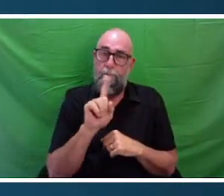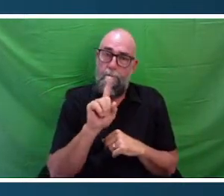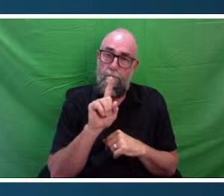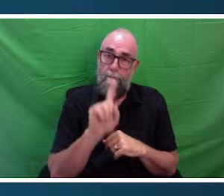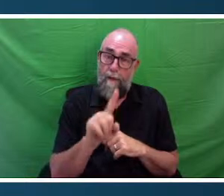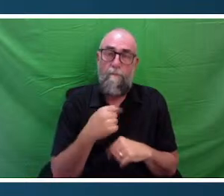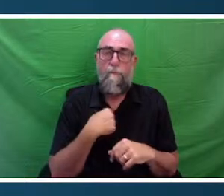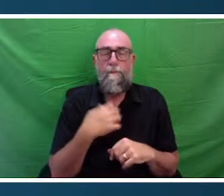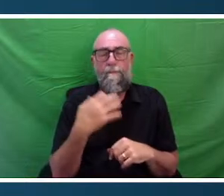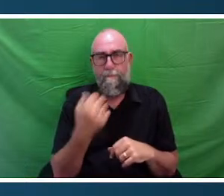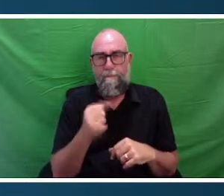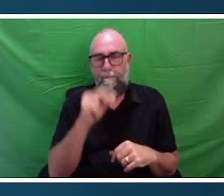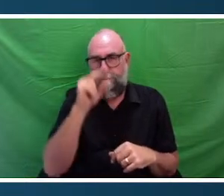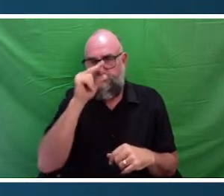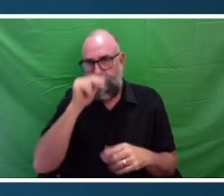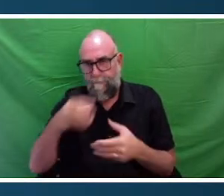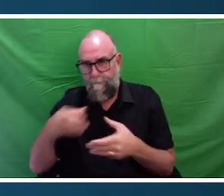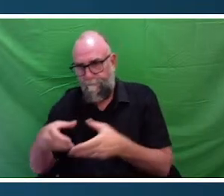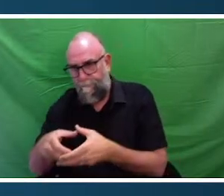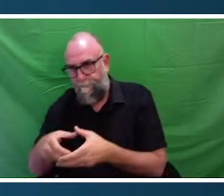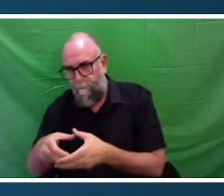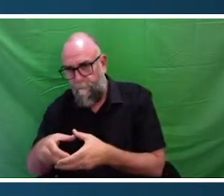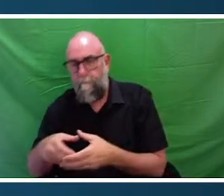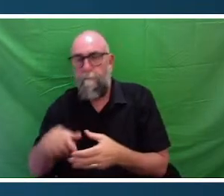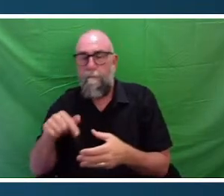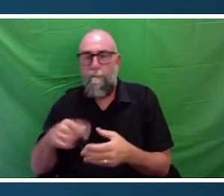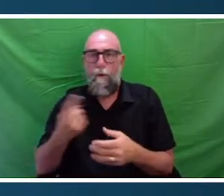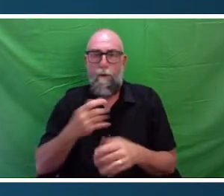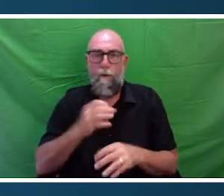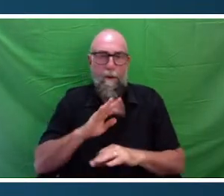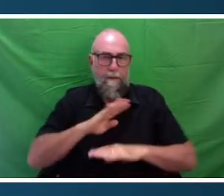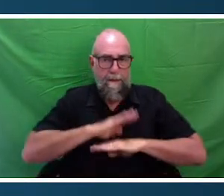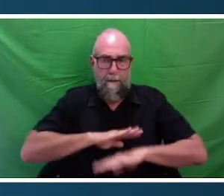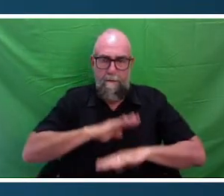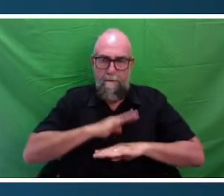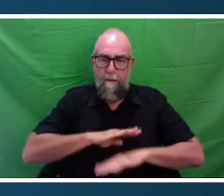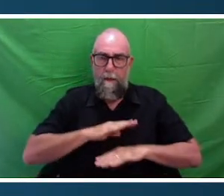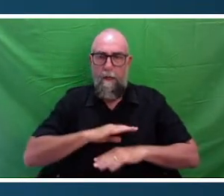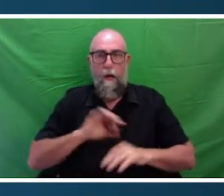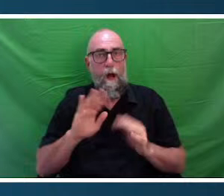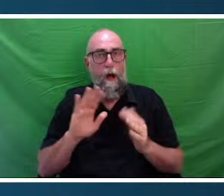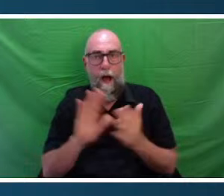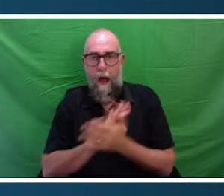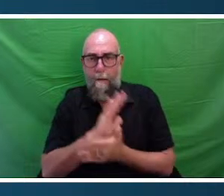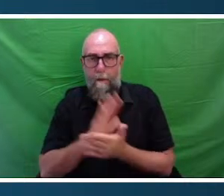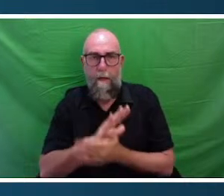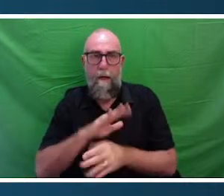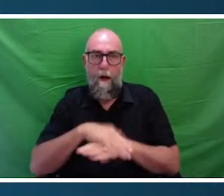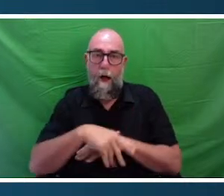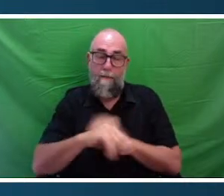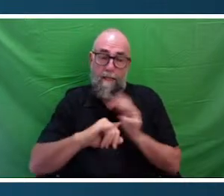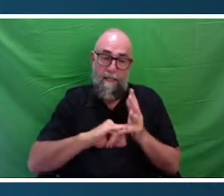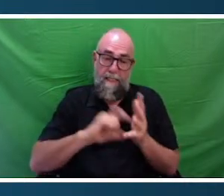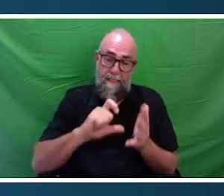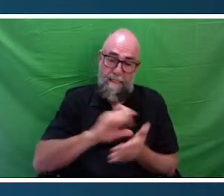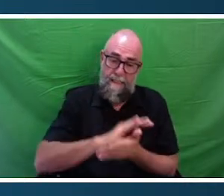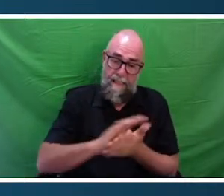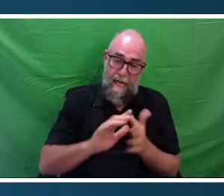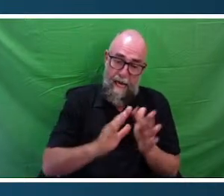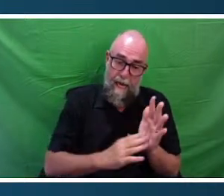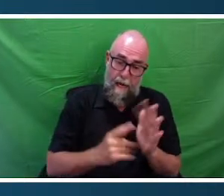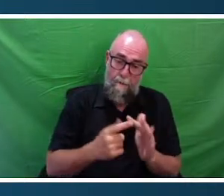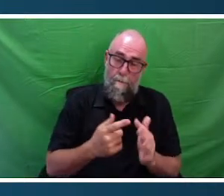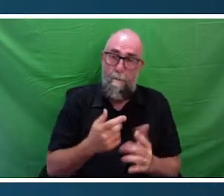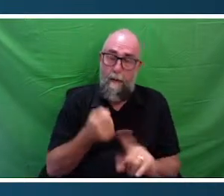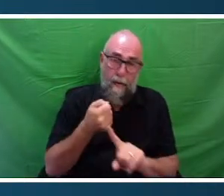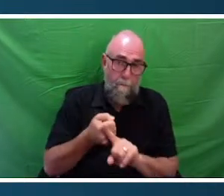are not satisfied, who raise concern about the adverse impact or implication of this scheme on themselves or on their family or on